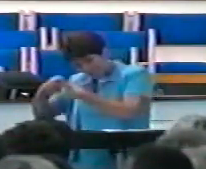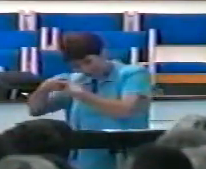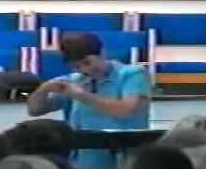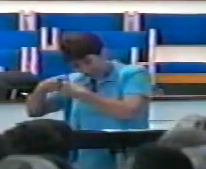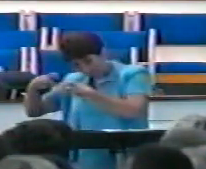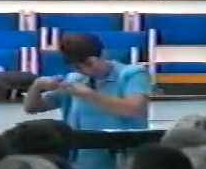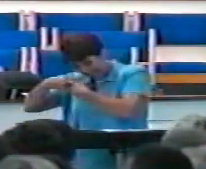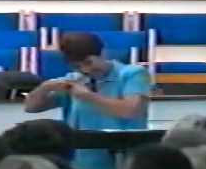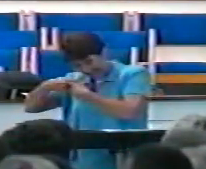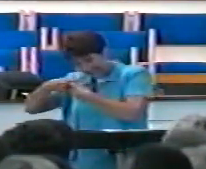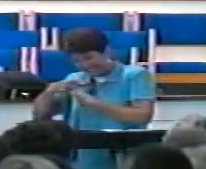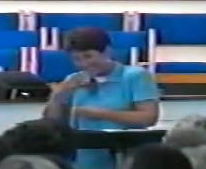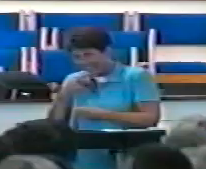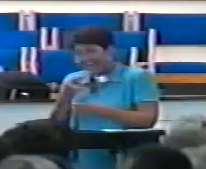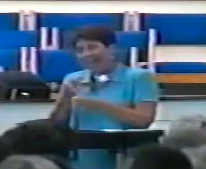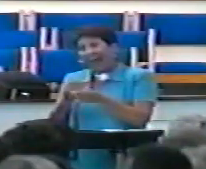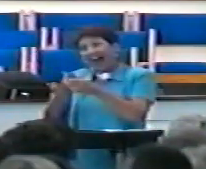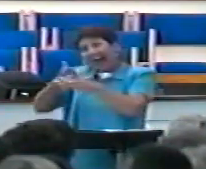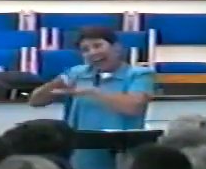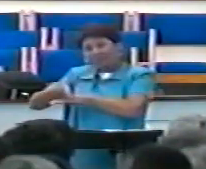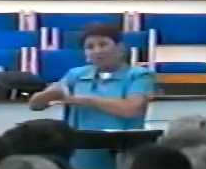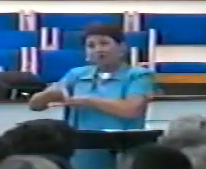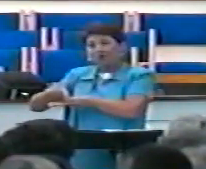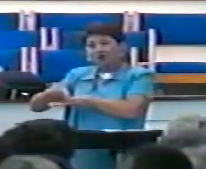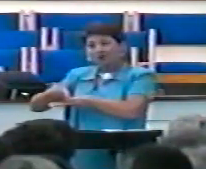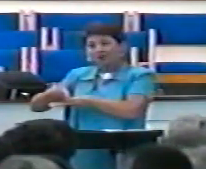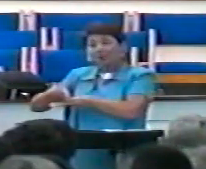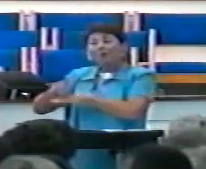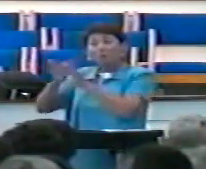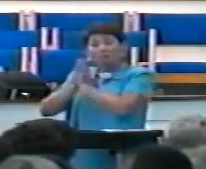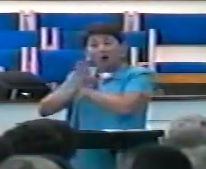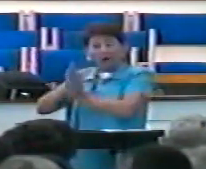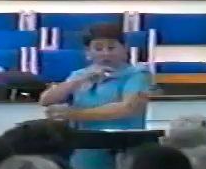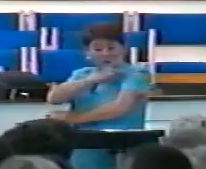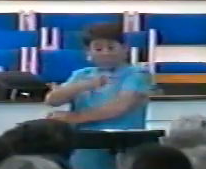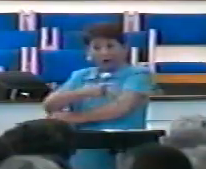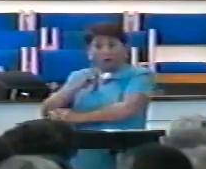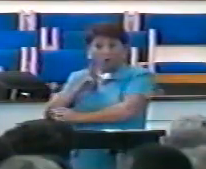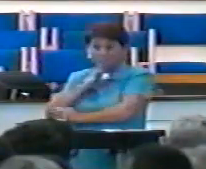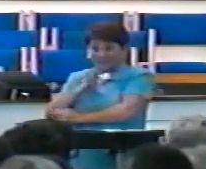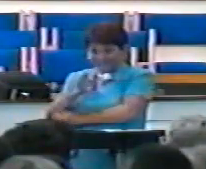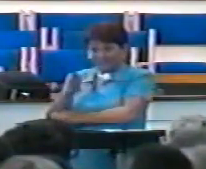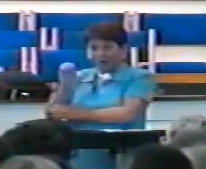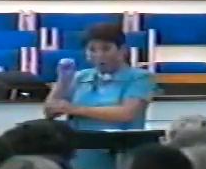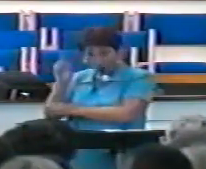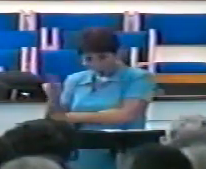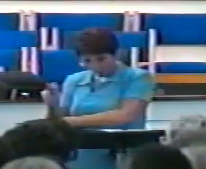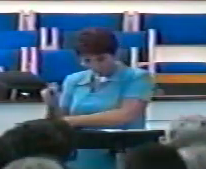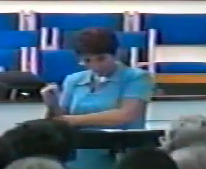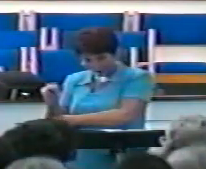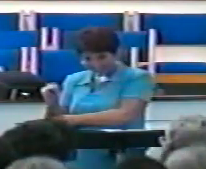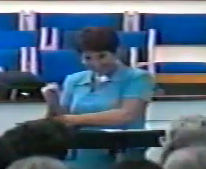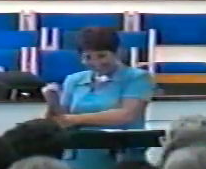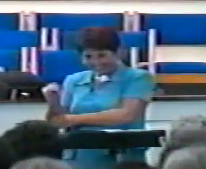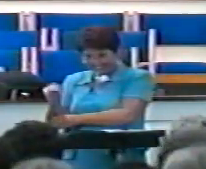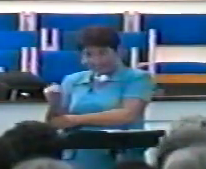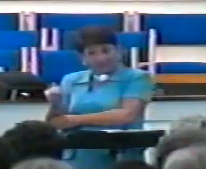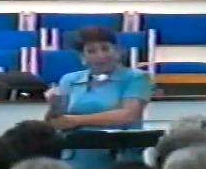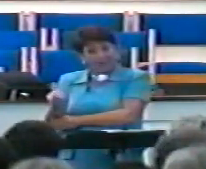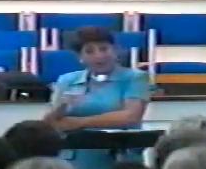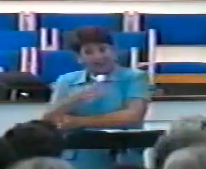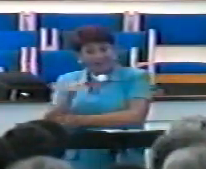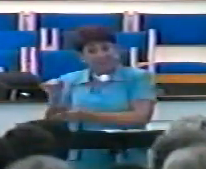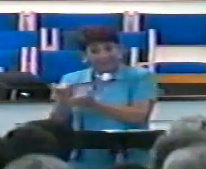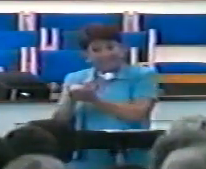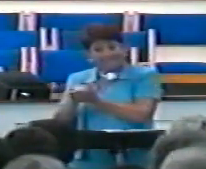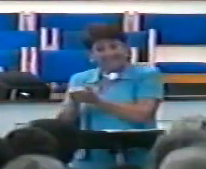That's right. After the prayer, the power will be on. Mark chapter 9, this man brought his boy to